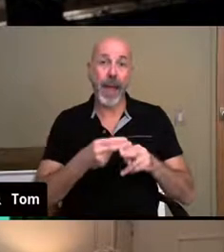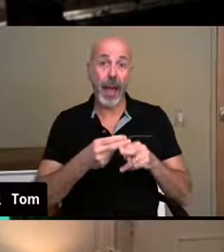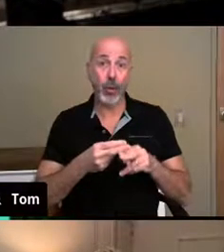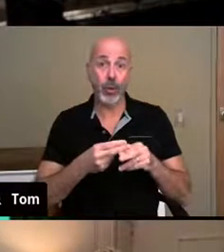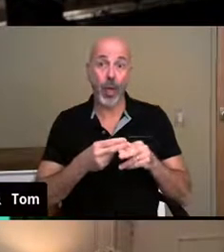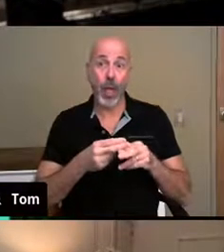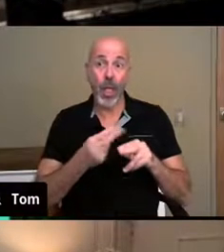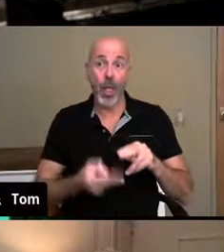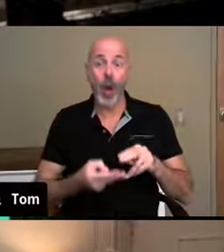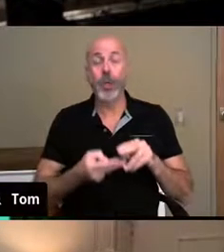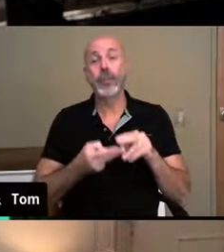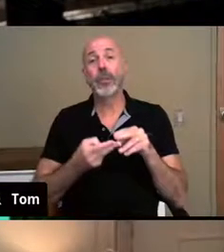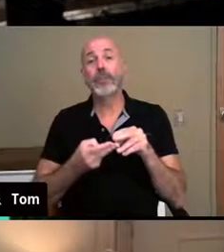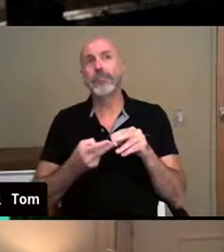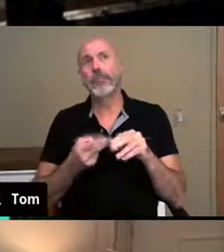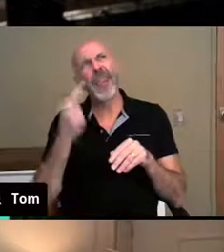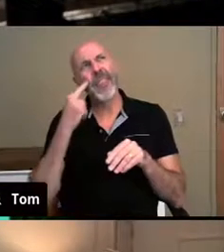lost